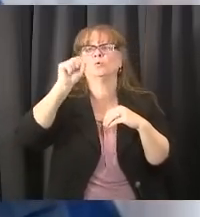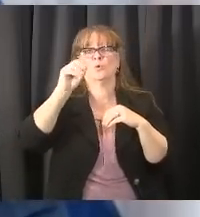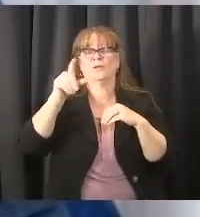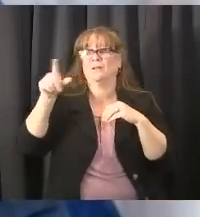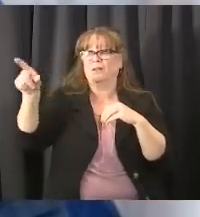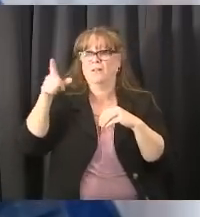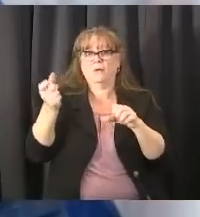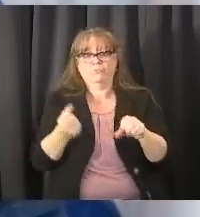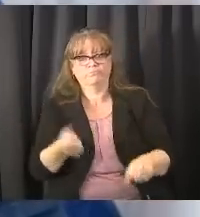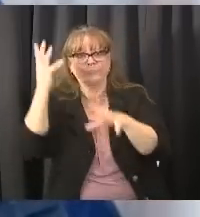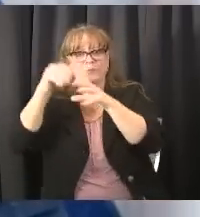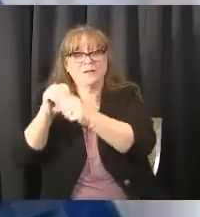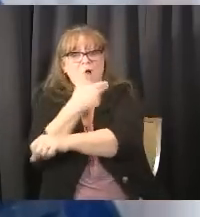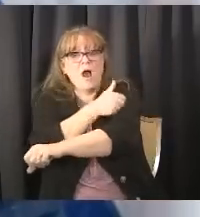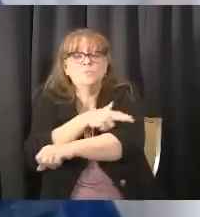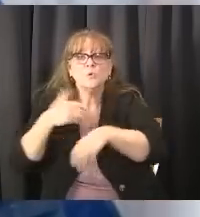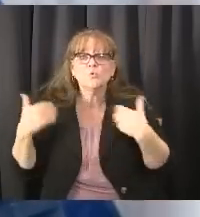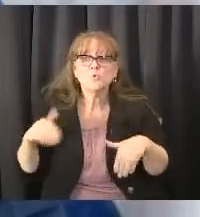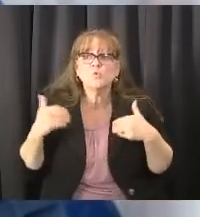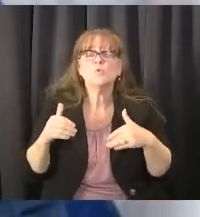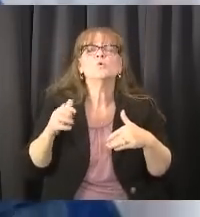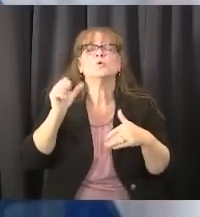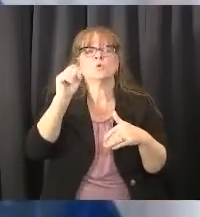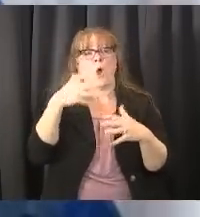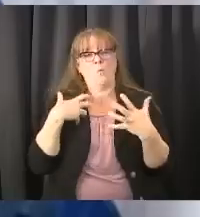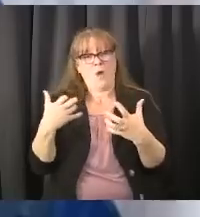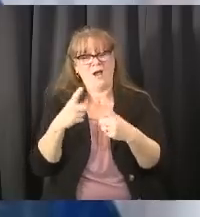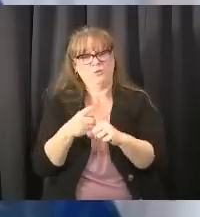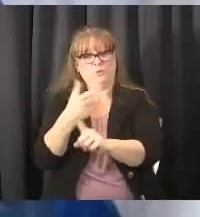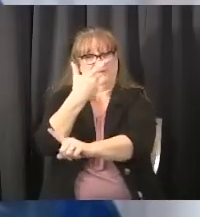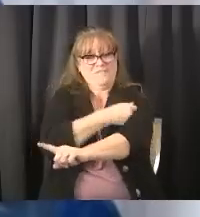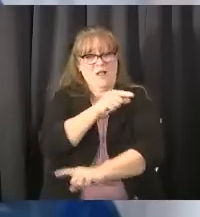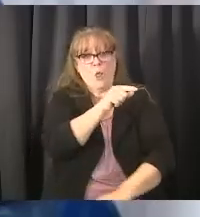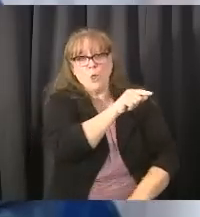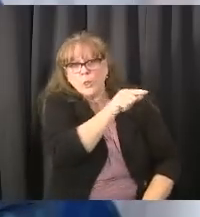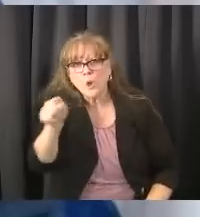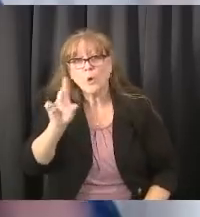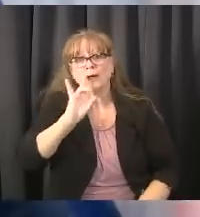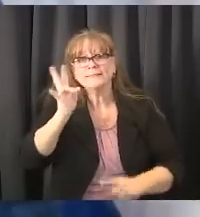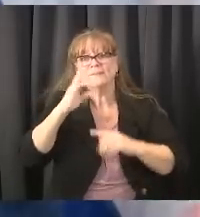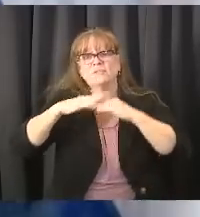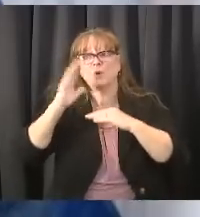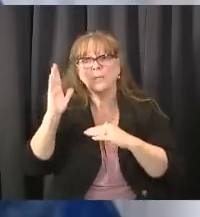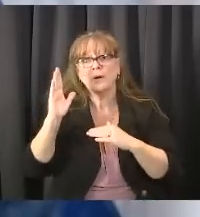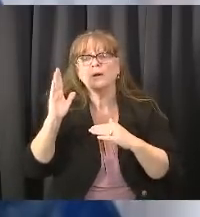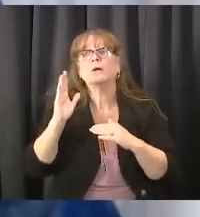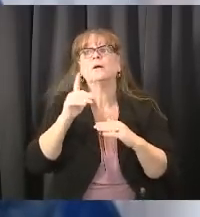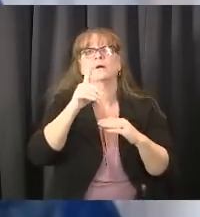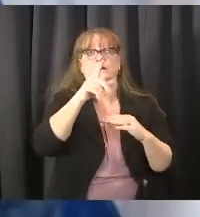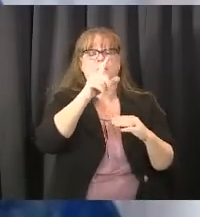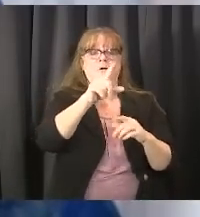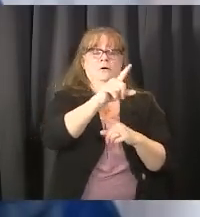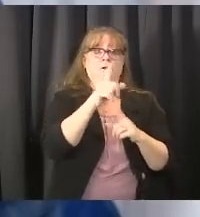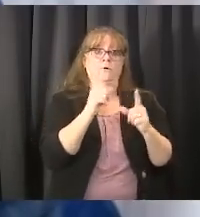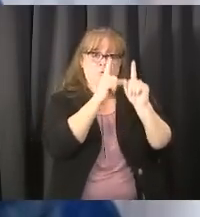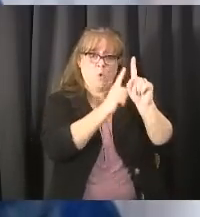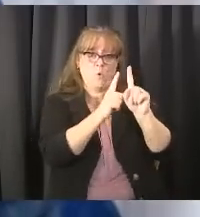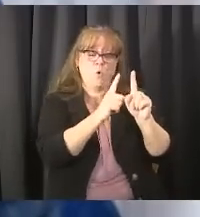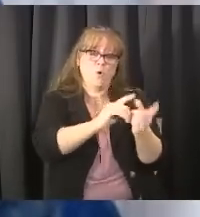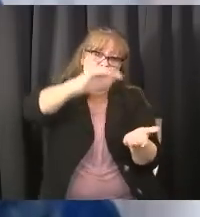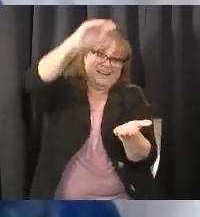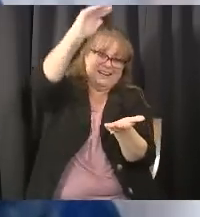a significant reduction in the fatalities and in the hospitalization rate. Now, tragically, this virus can be deadly